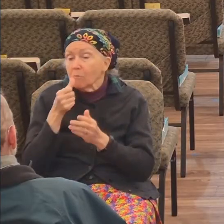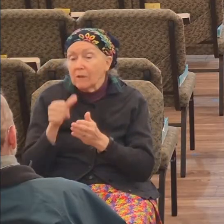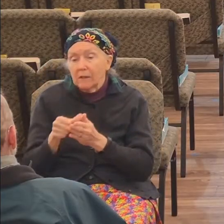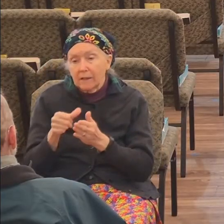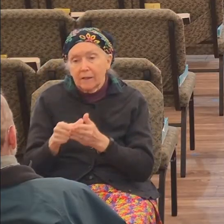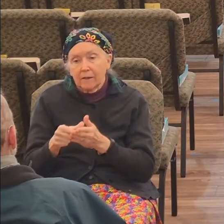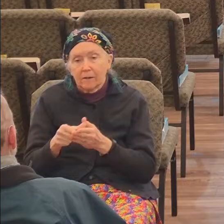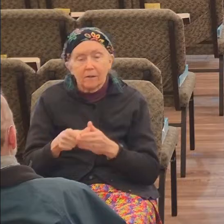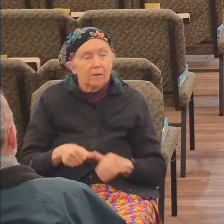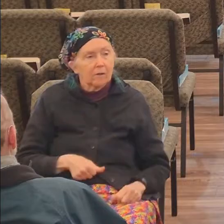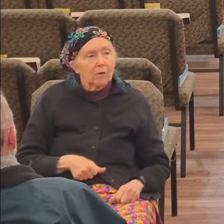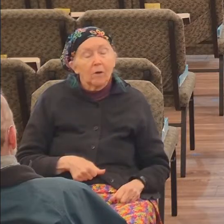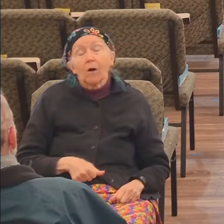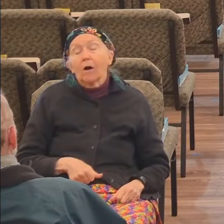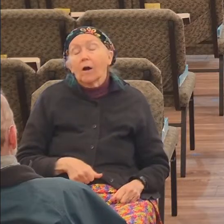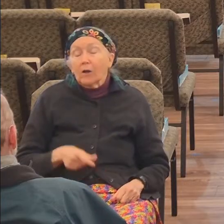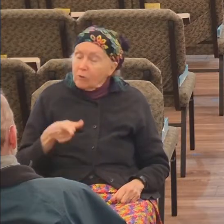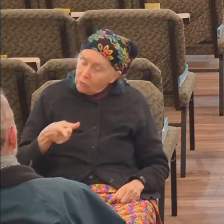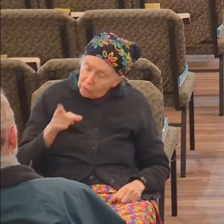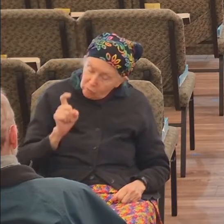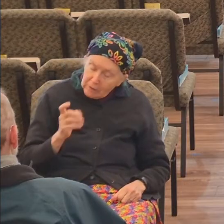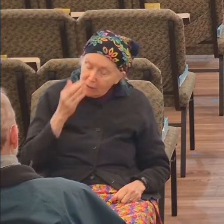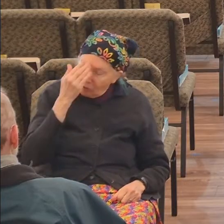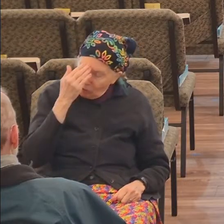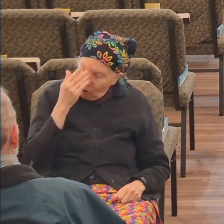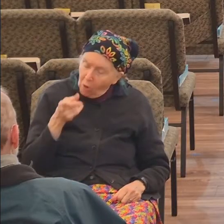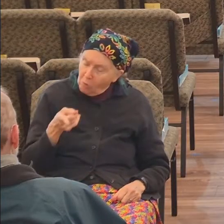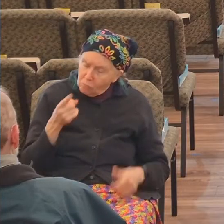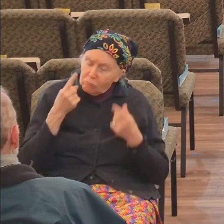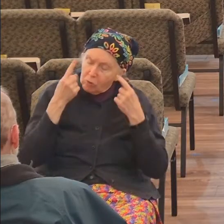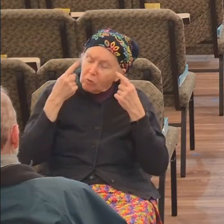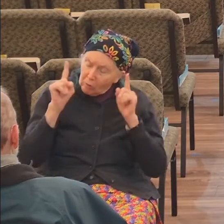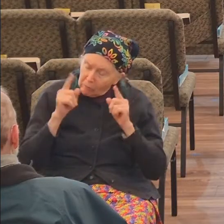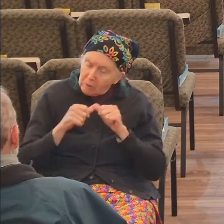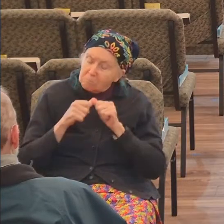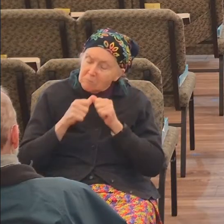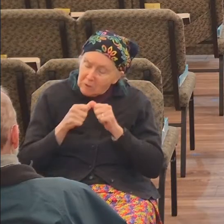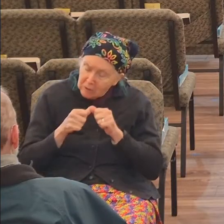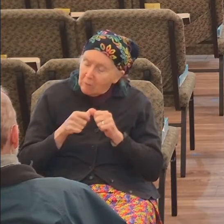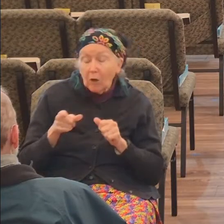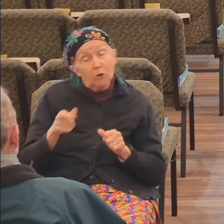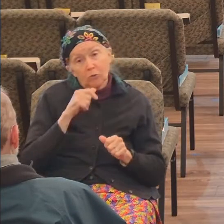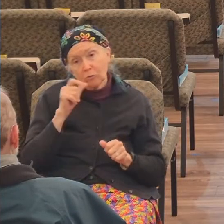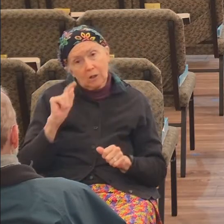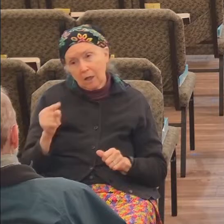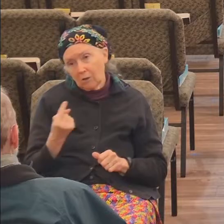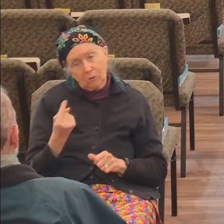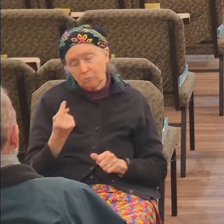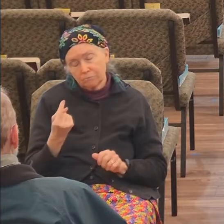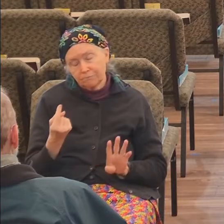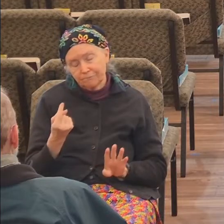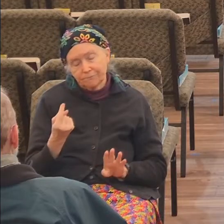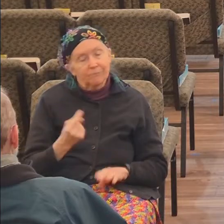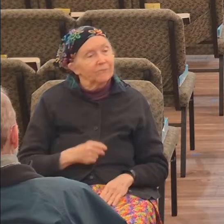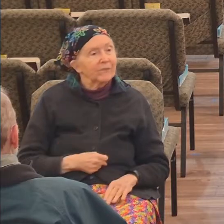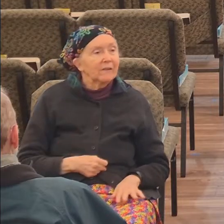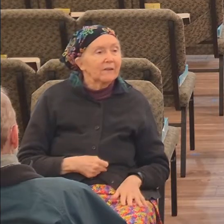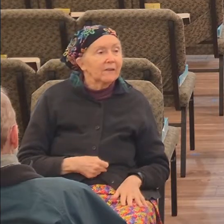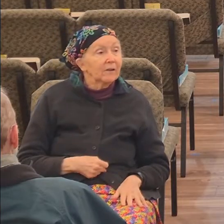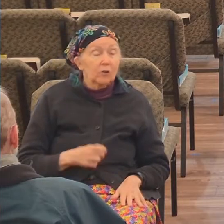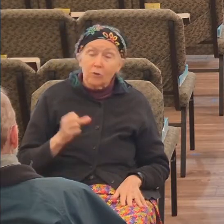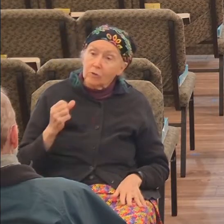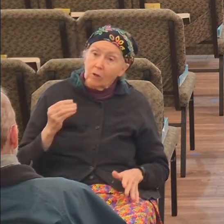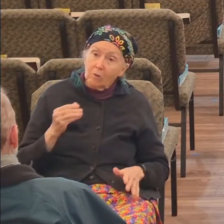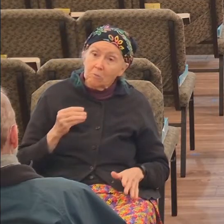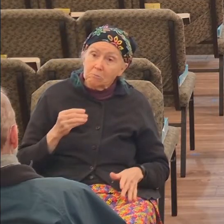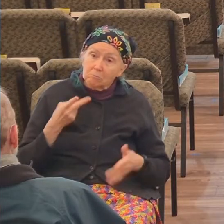what you're doing is working. Keep going, right? Keep going. You're not alone, okay? And so let's